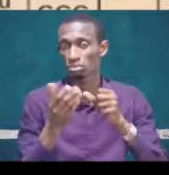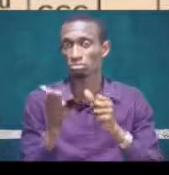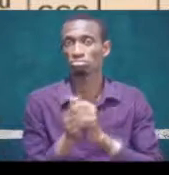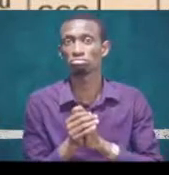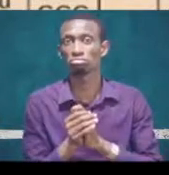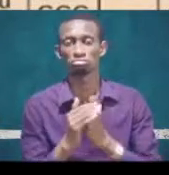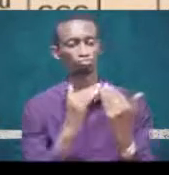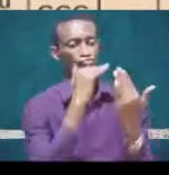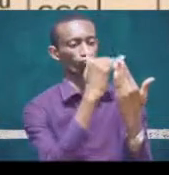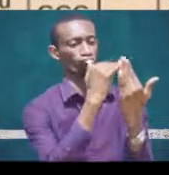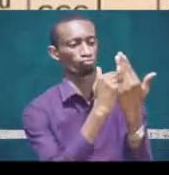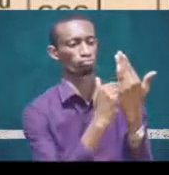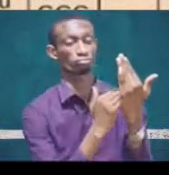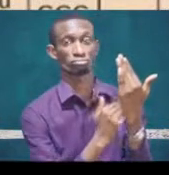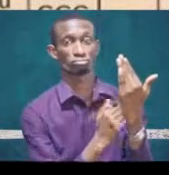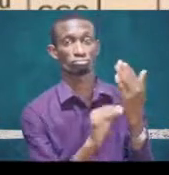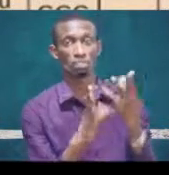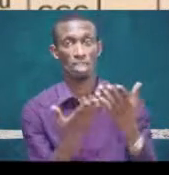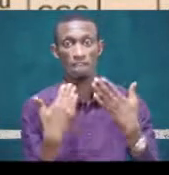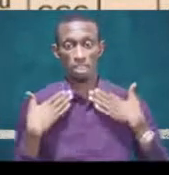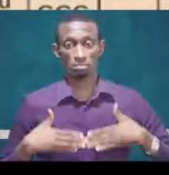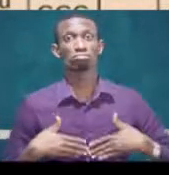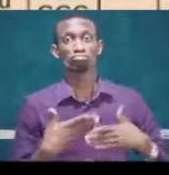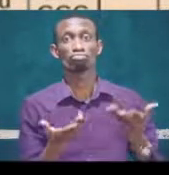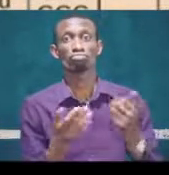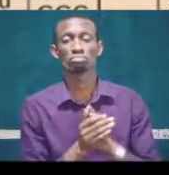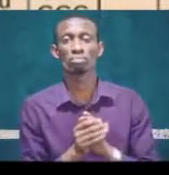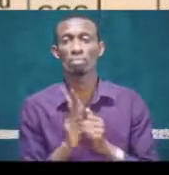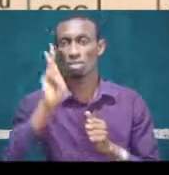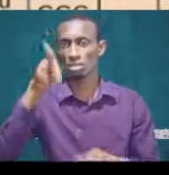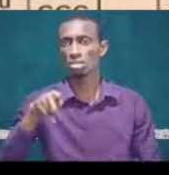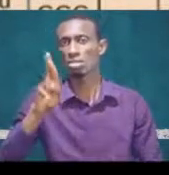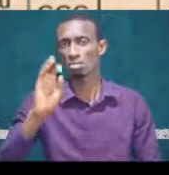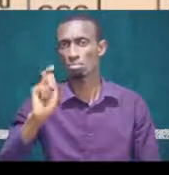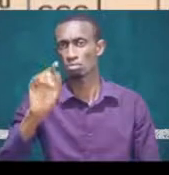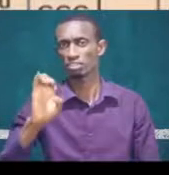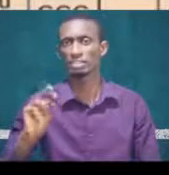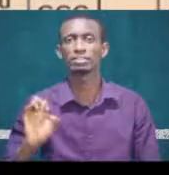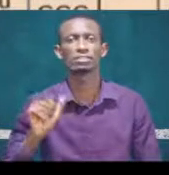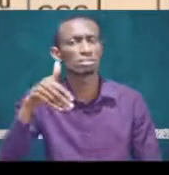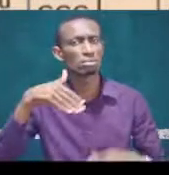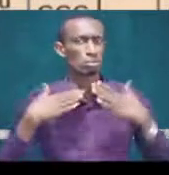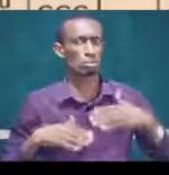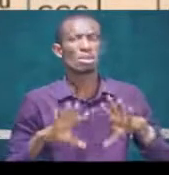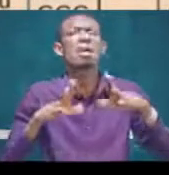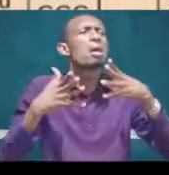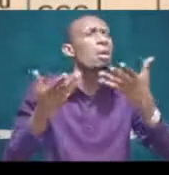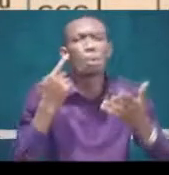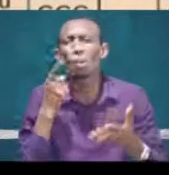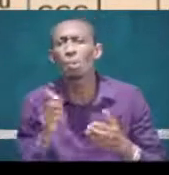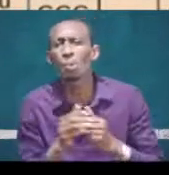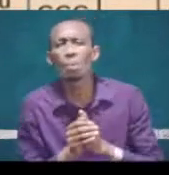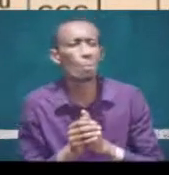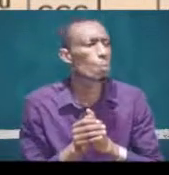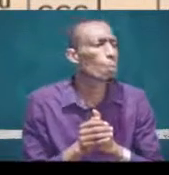classification of proteins we have in the body as primary, tertiary, and quaternary proteins. What did you get from there that you can